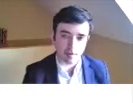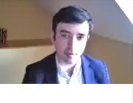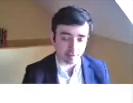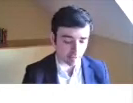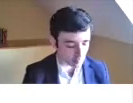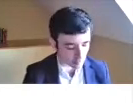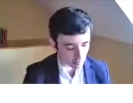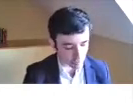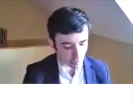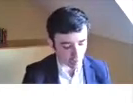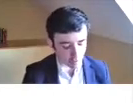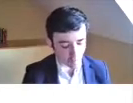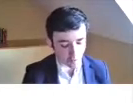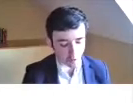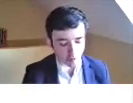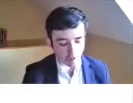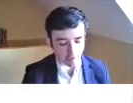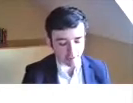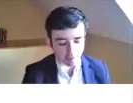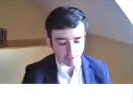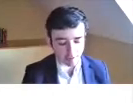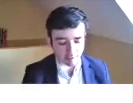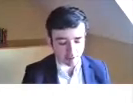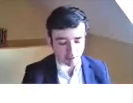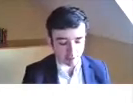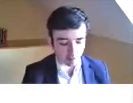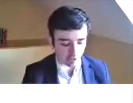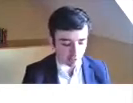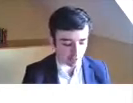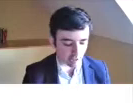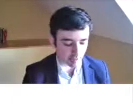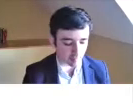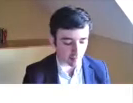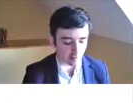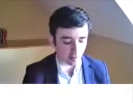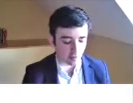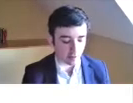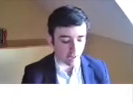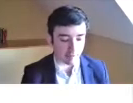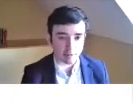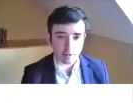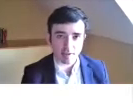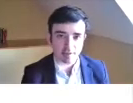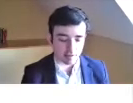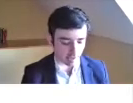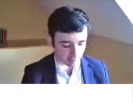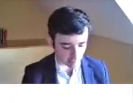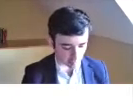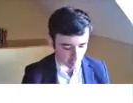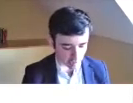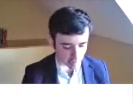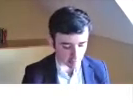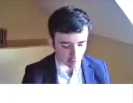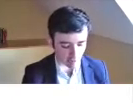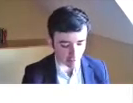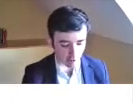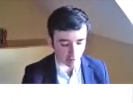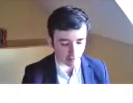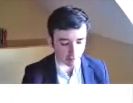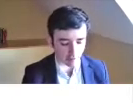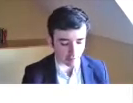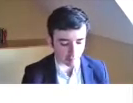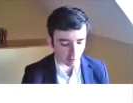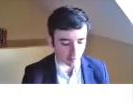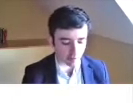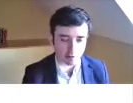them. For example, on a photo in a 1937 issue of the Irish Times. Having traced Kathleen O'Brien, Chester